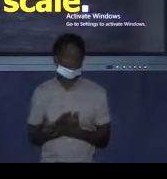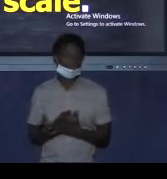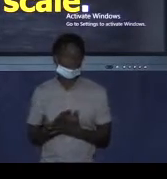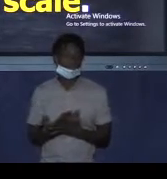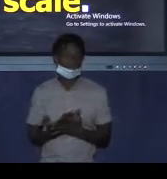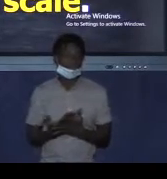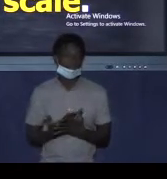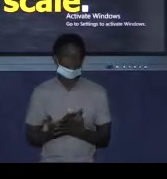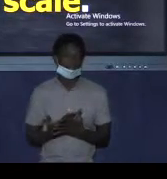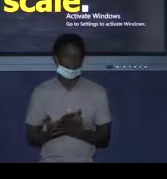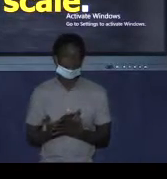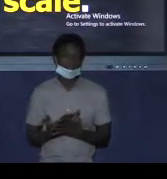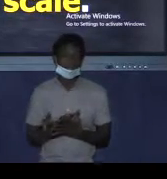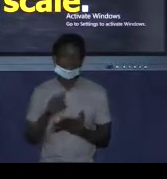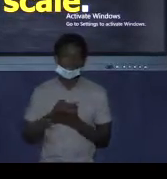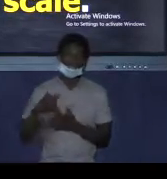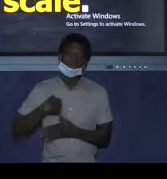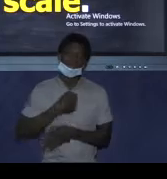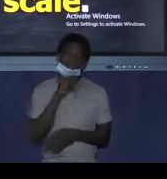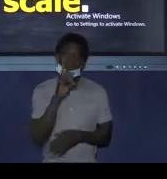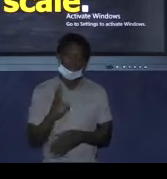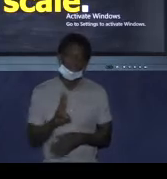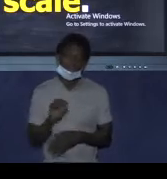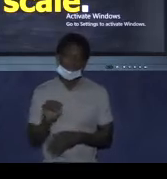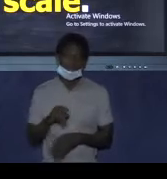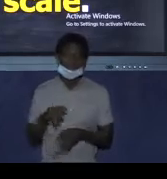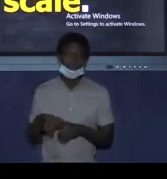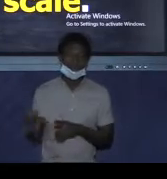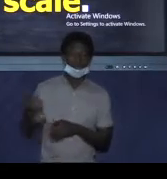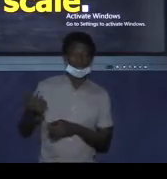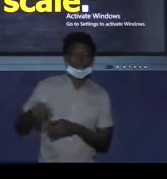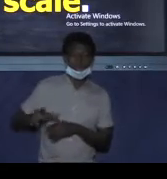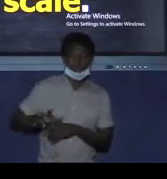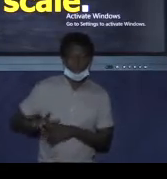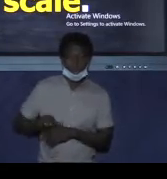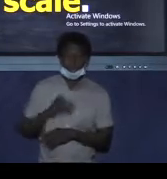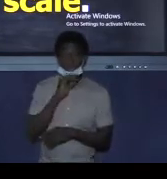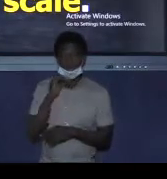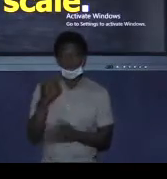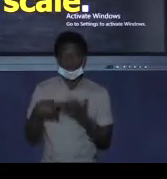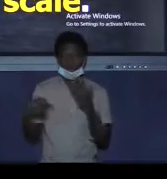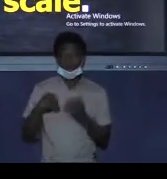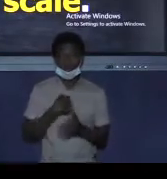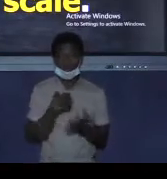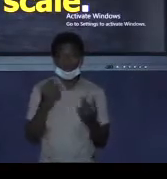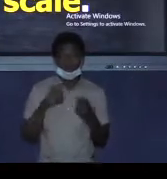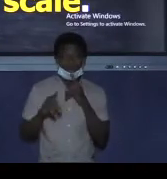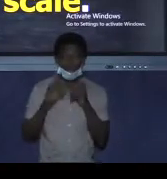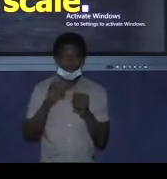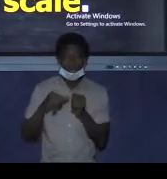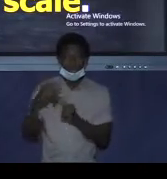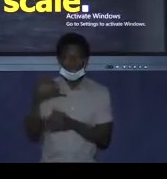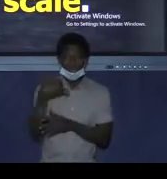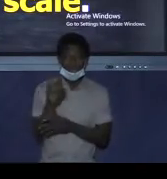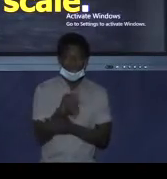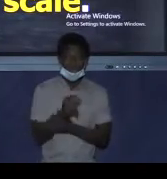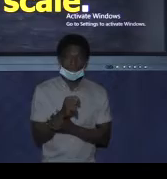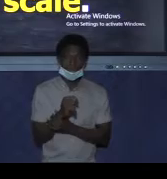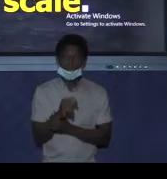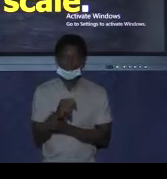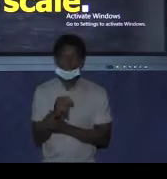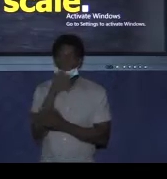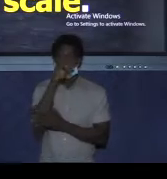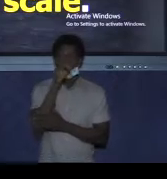that scales that we are using, but the commonly used temperature scales is what we want to talk about. And they are the